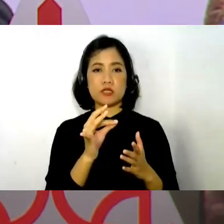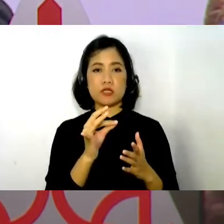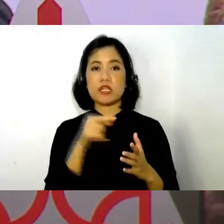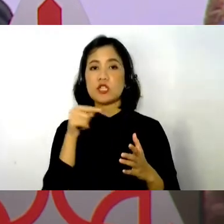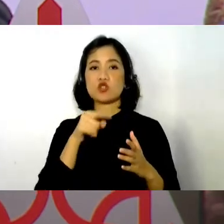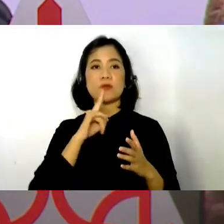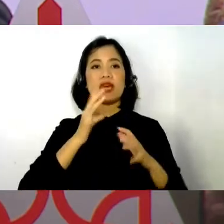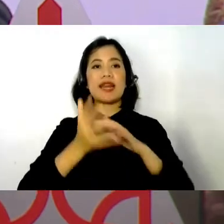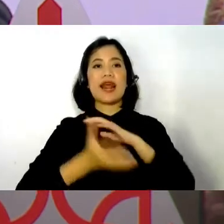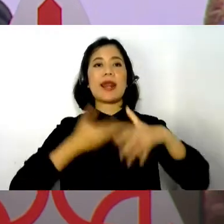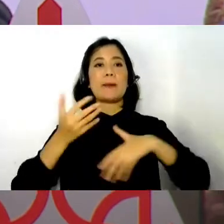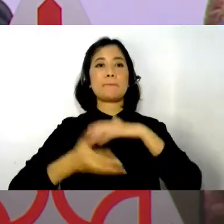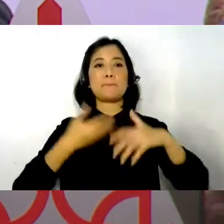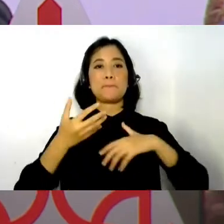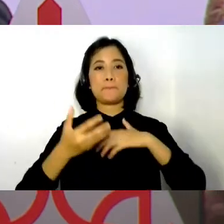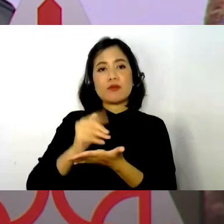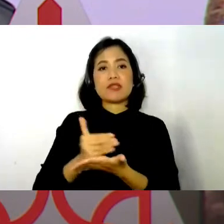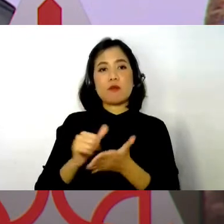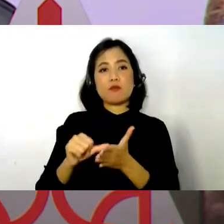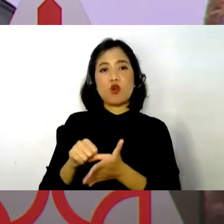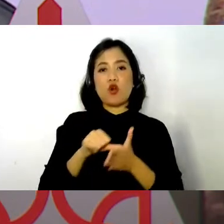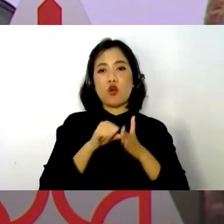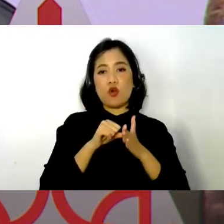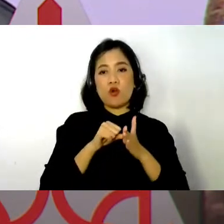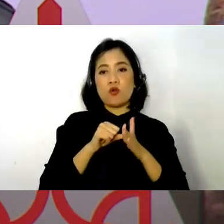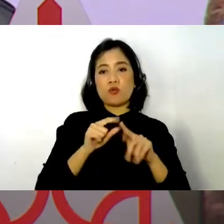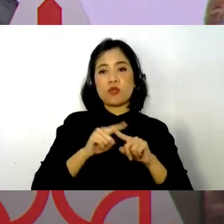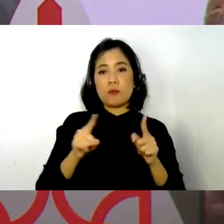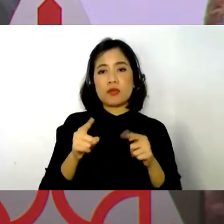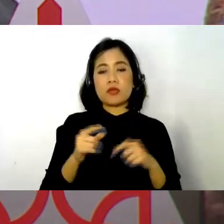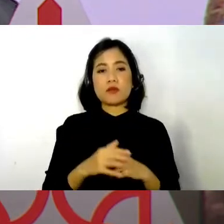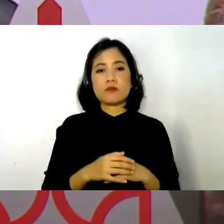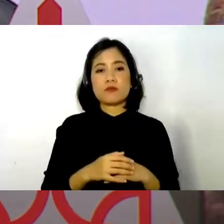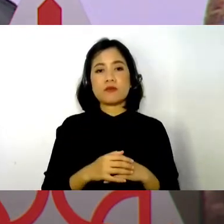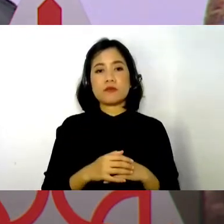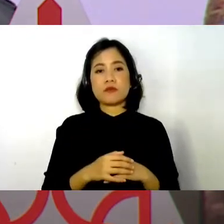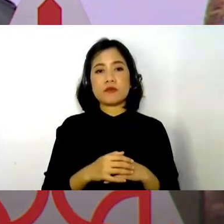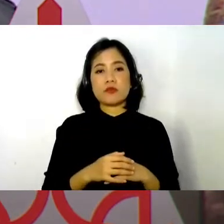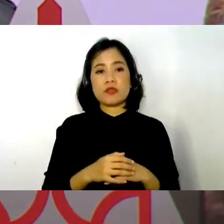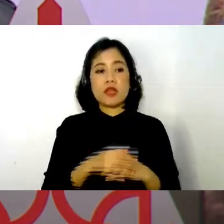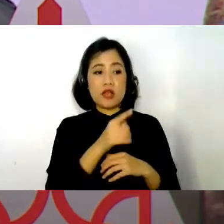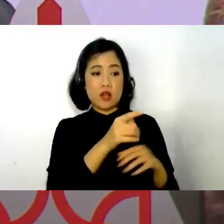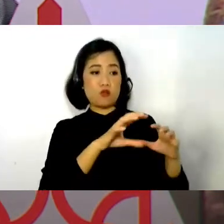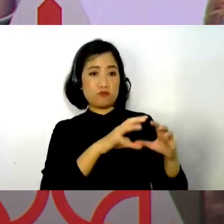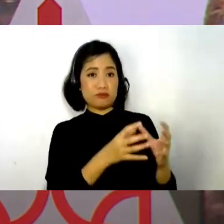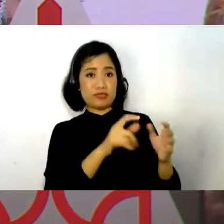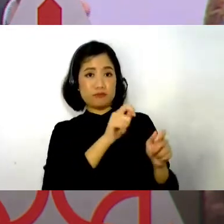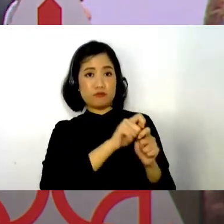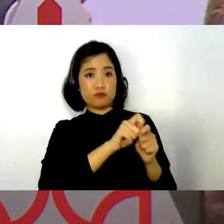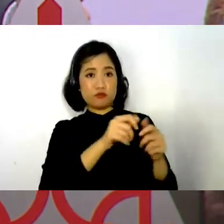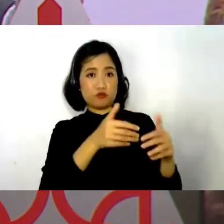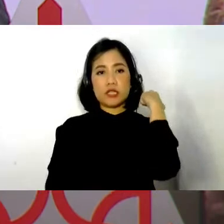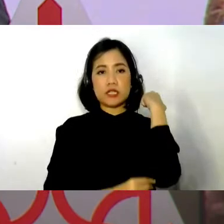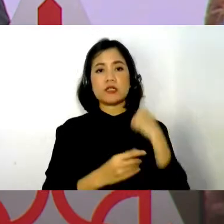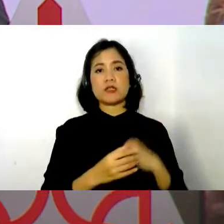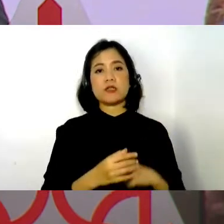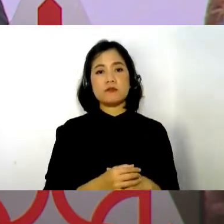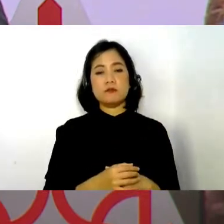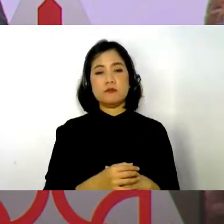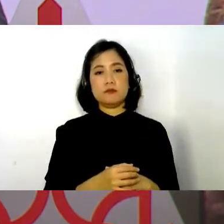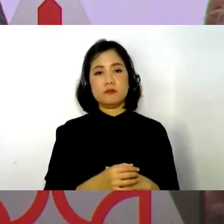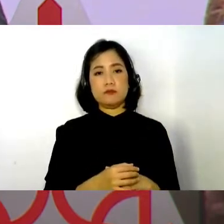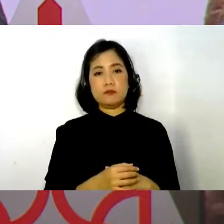rice every month, and then if I didn't receive what I'm supposed to be getting it, we can go protest to the head of the village and demanding for the better